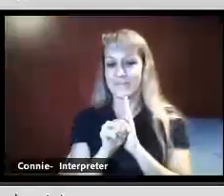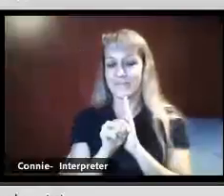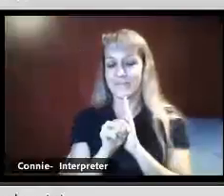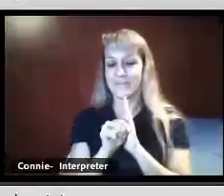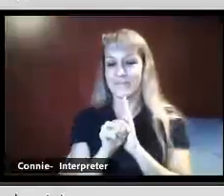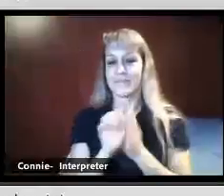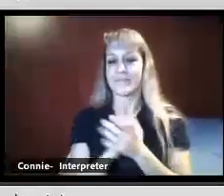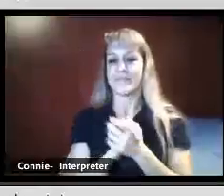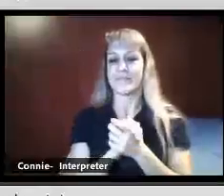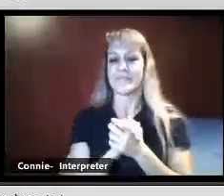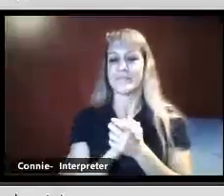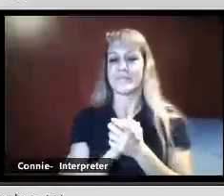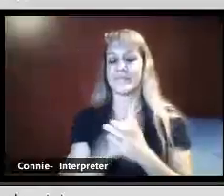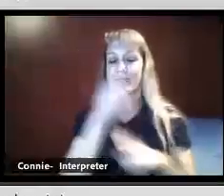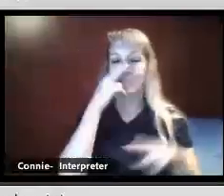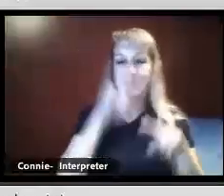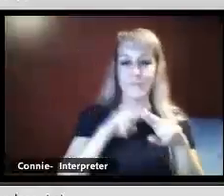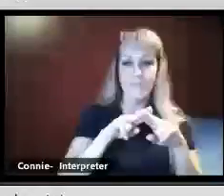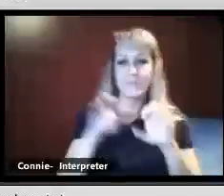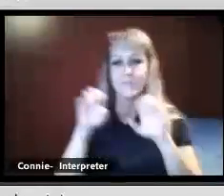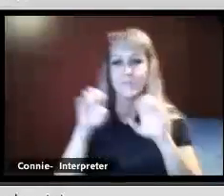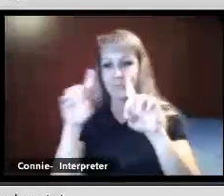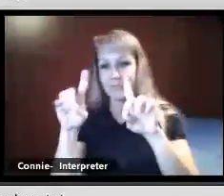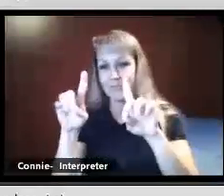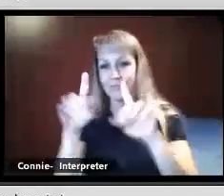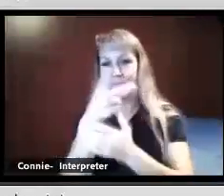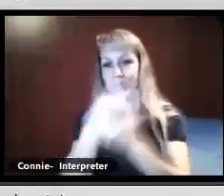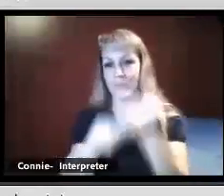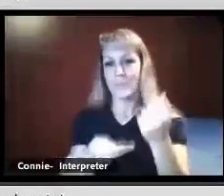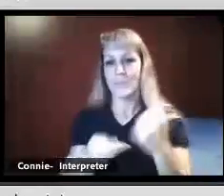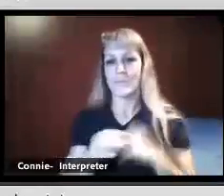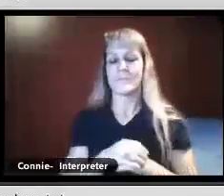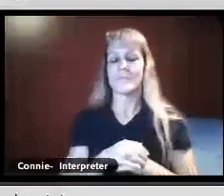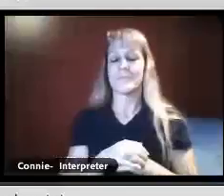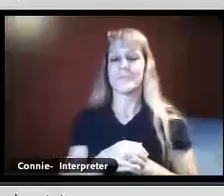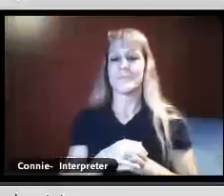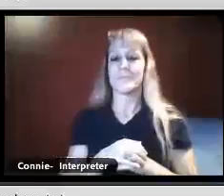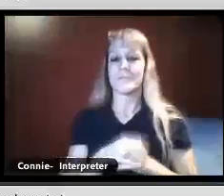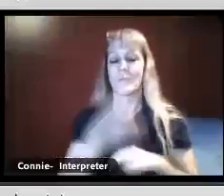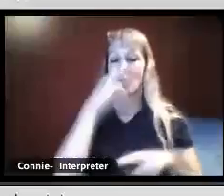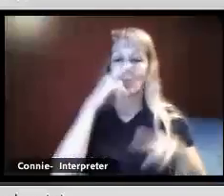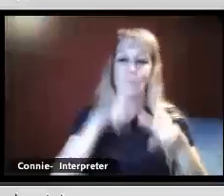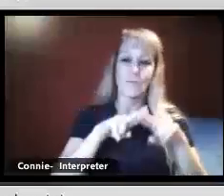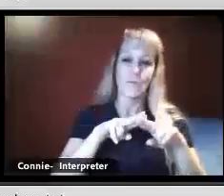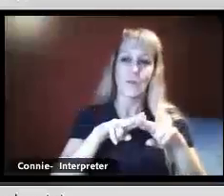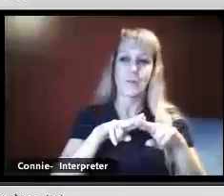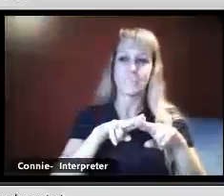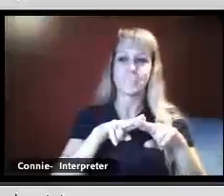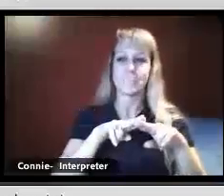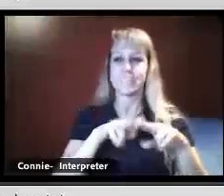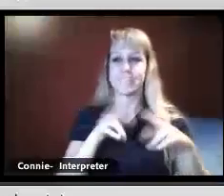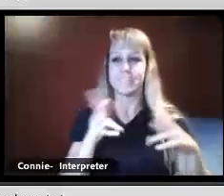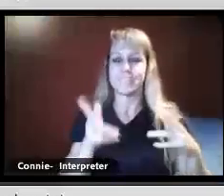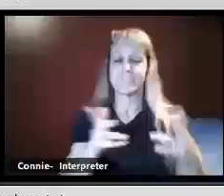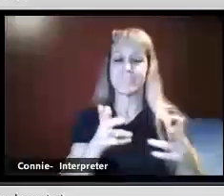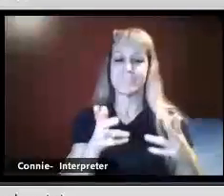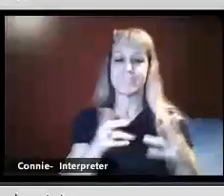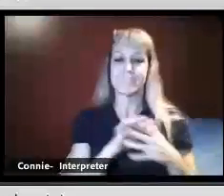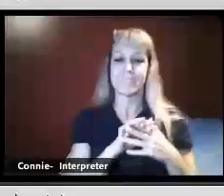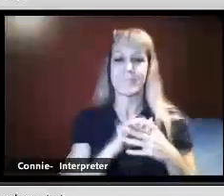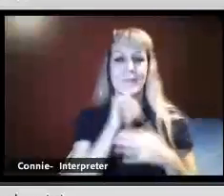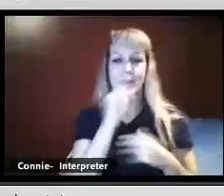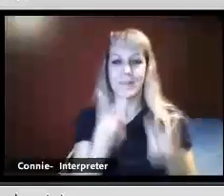that is both fun and educational. And well, fun is not something that many of